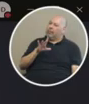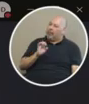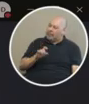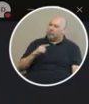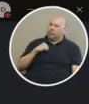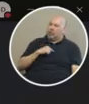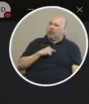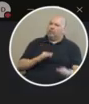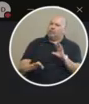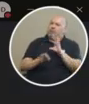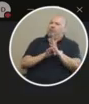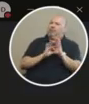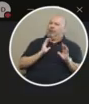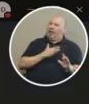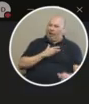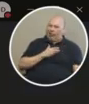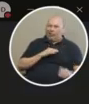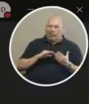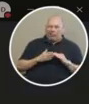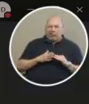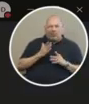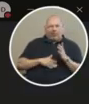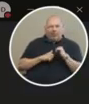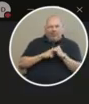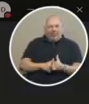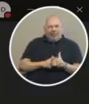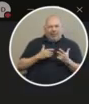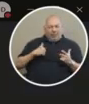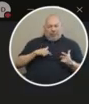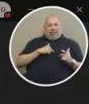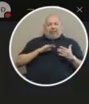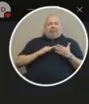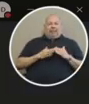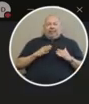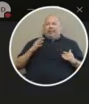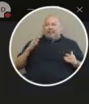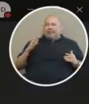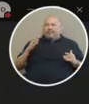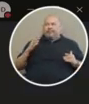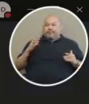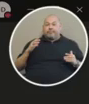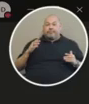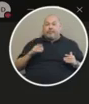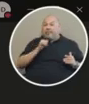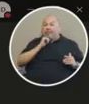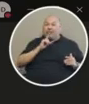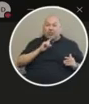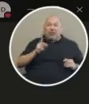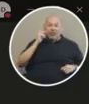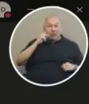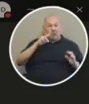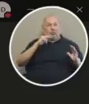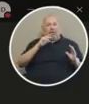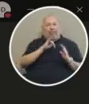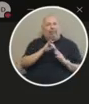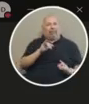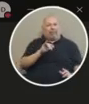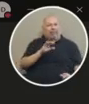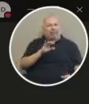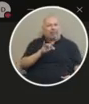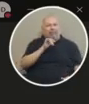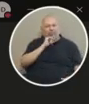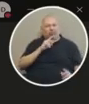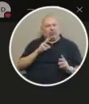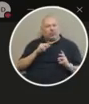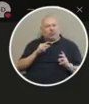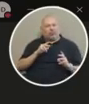big fat F with our community. We have one of the lowest compliances as a city. I'm not sure if you read that. I'm sure you're